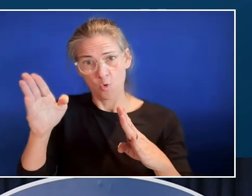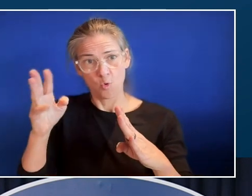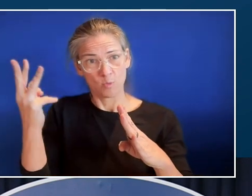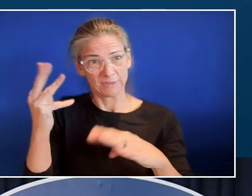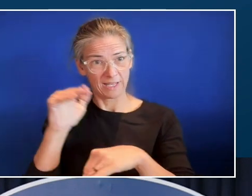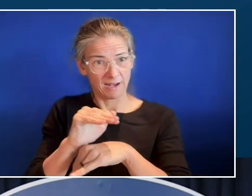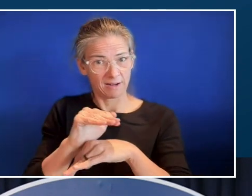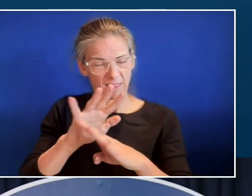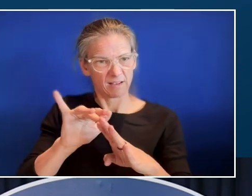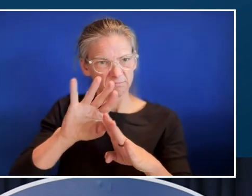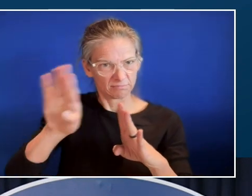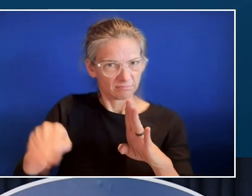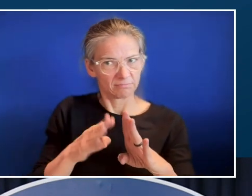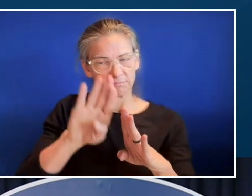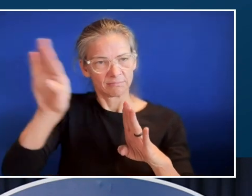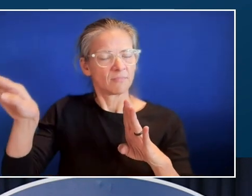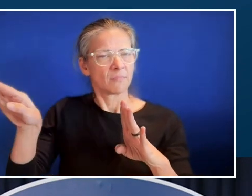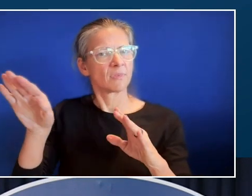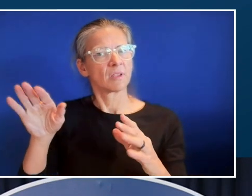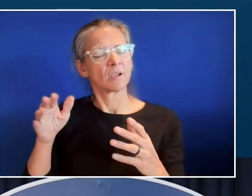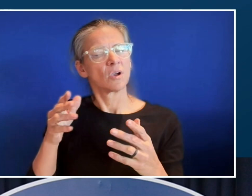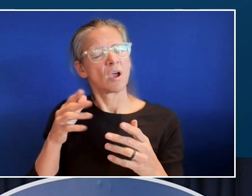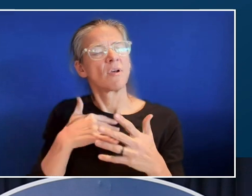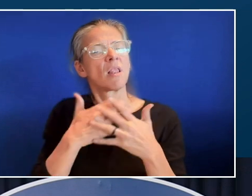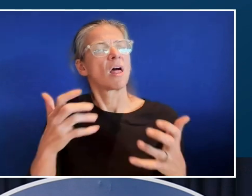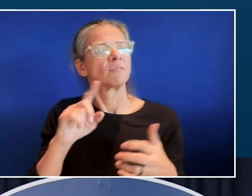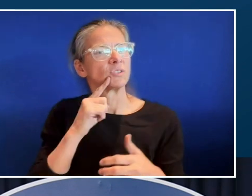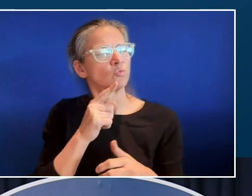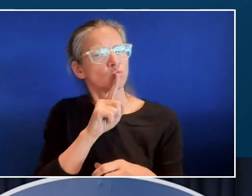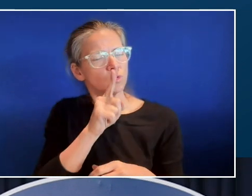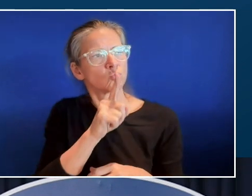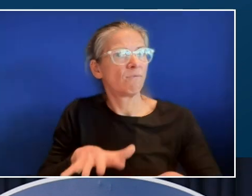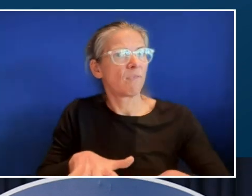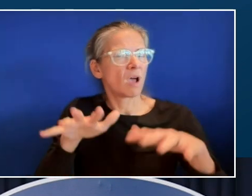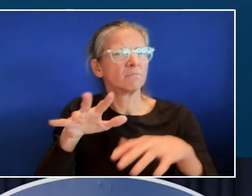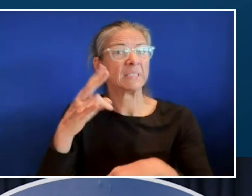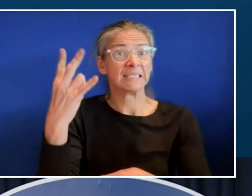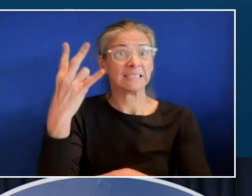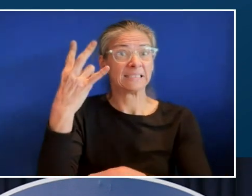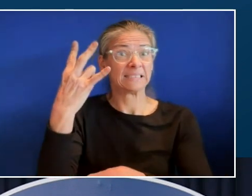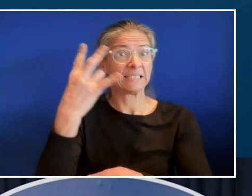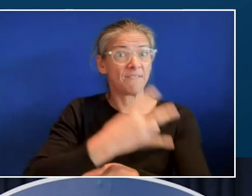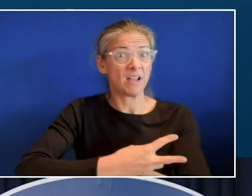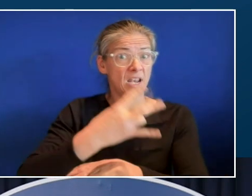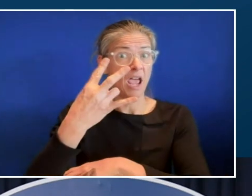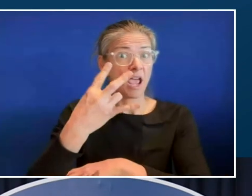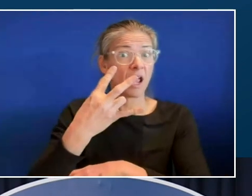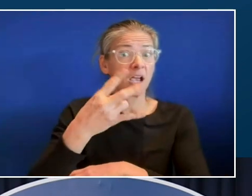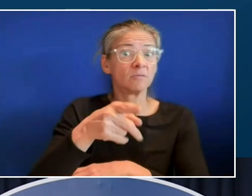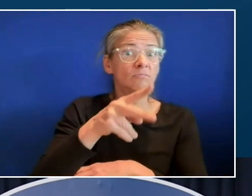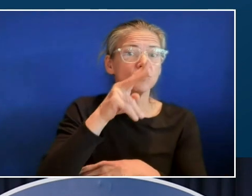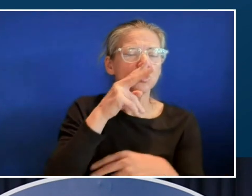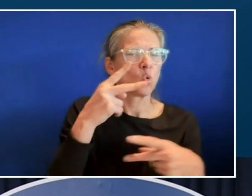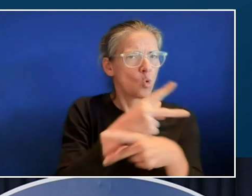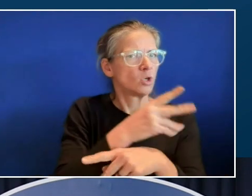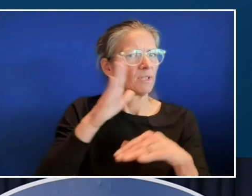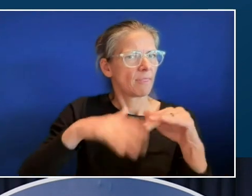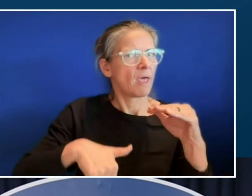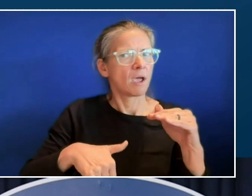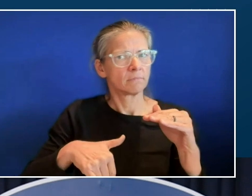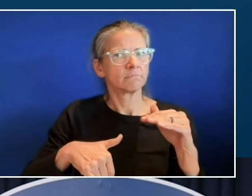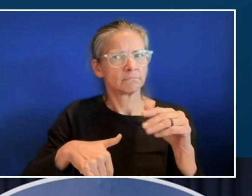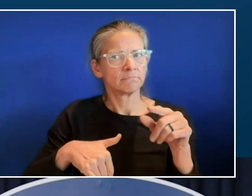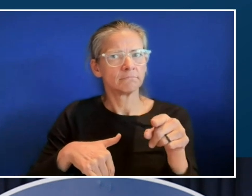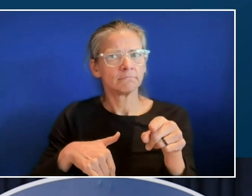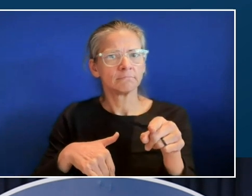night, there's this risk of flooding. And actually, the 7 day forecast gets a little bit worse than that. If we go to the next